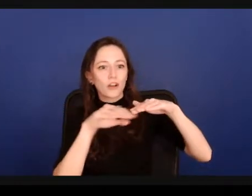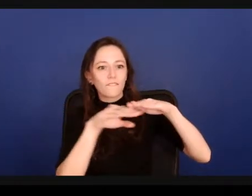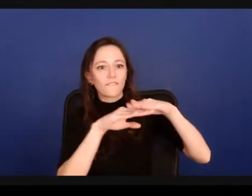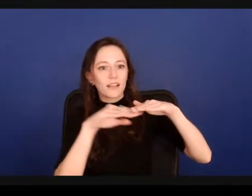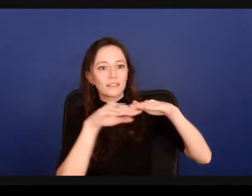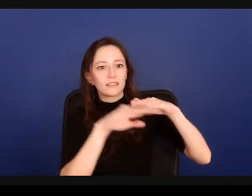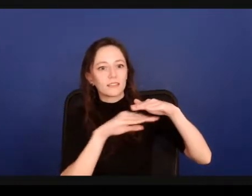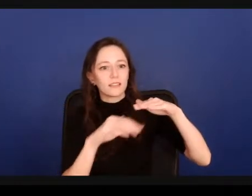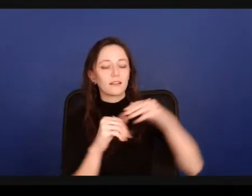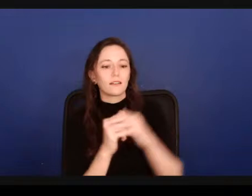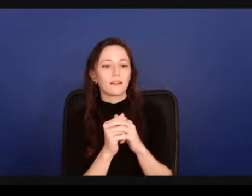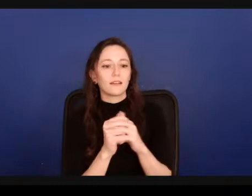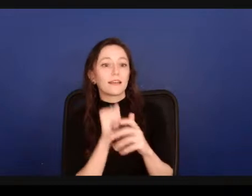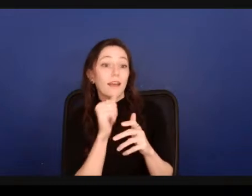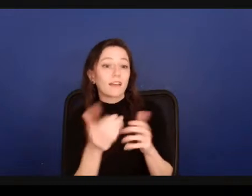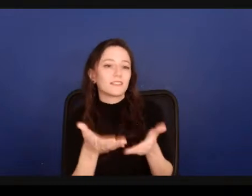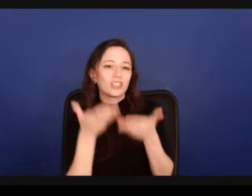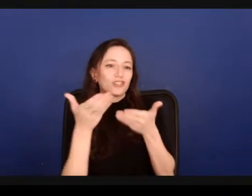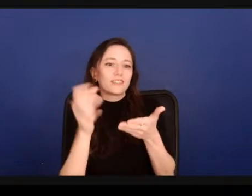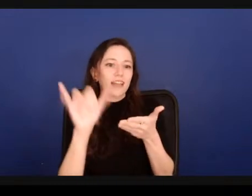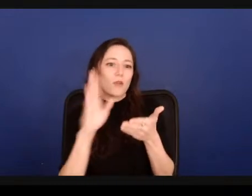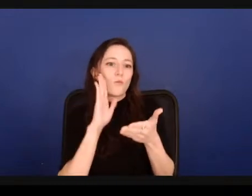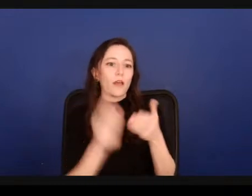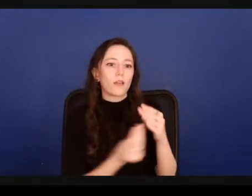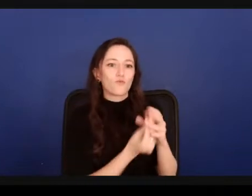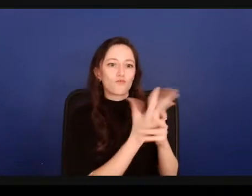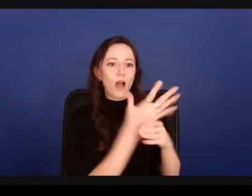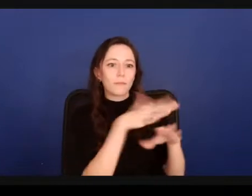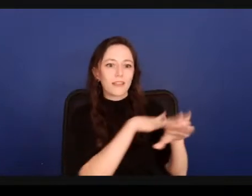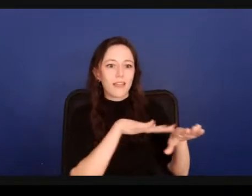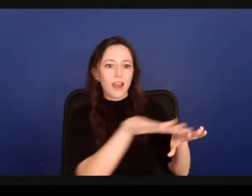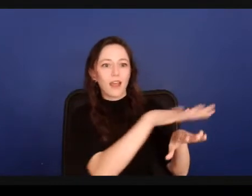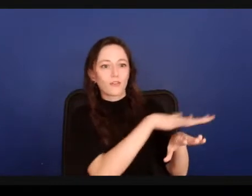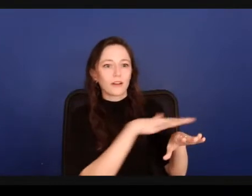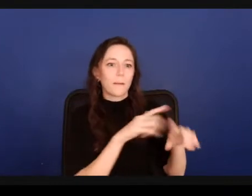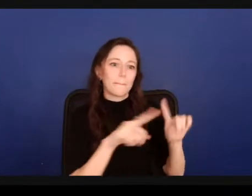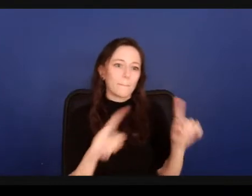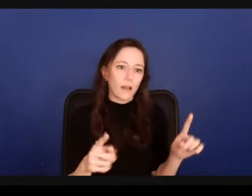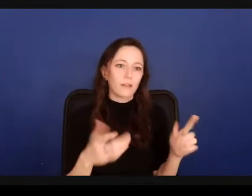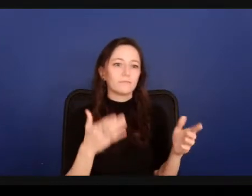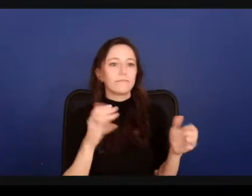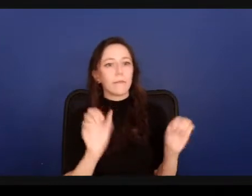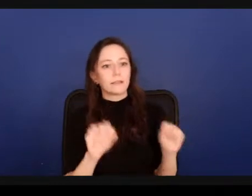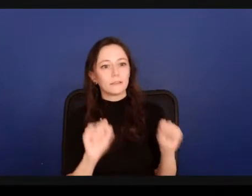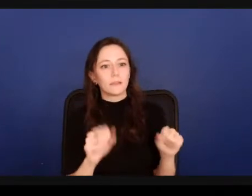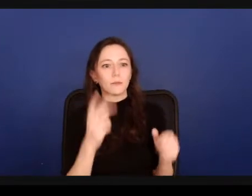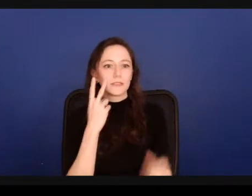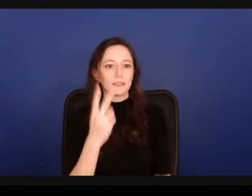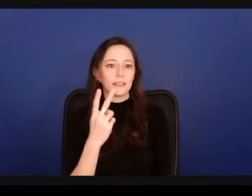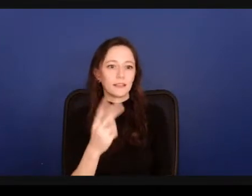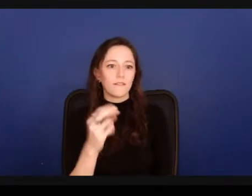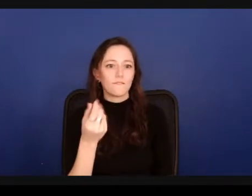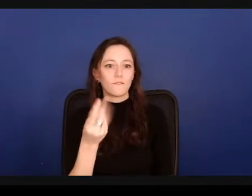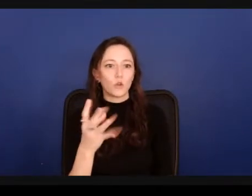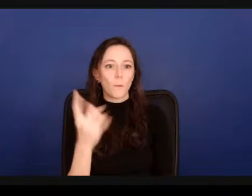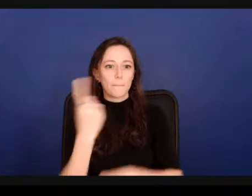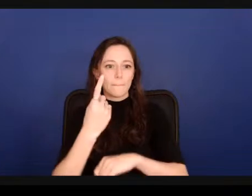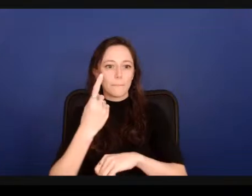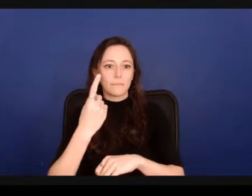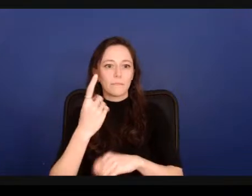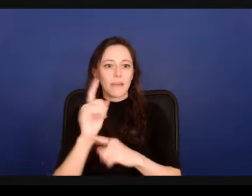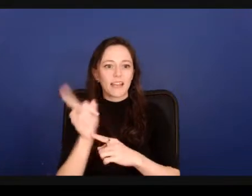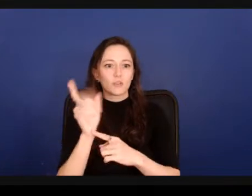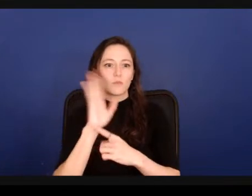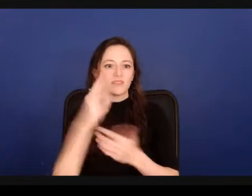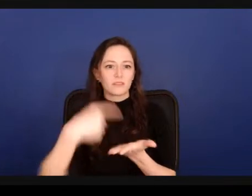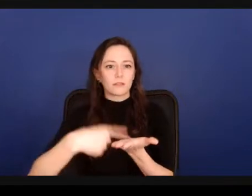there. Then that does open some possibilities, as we'll see here in a few minutes. But continuing